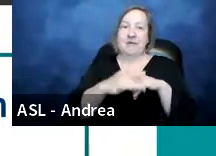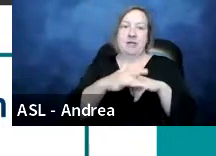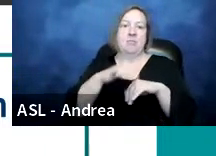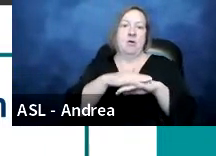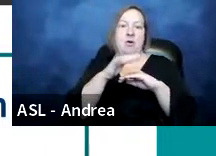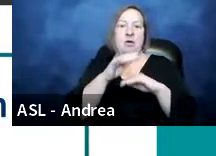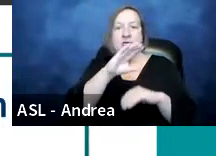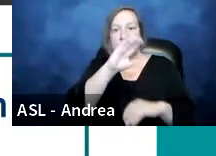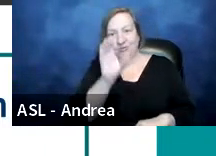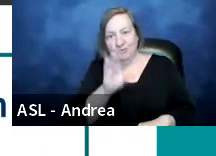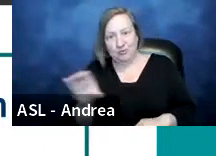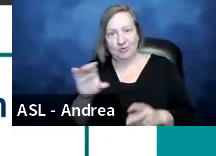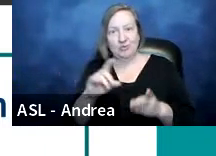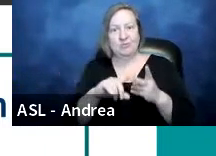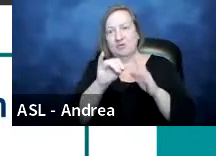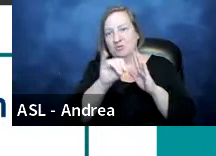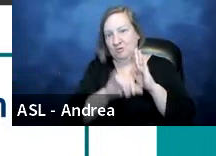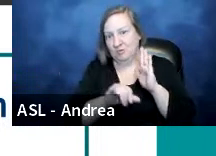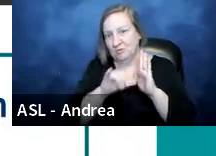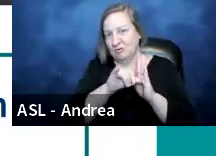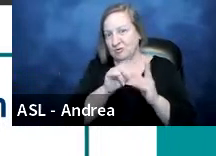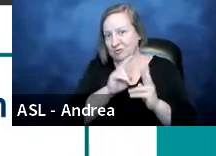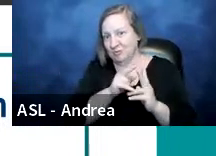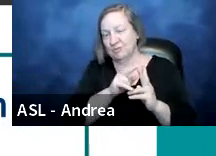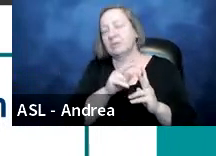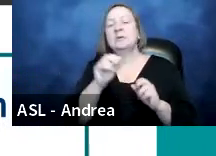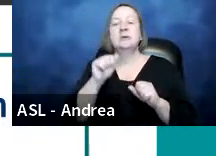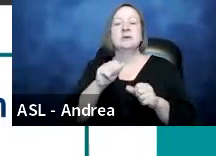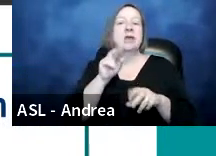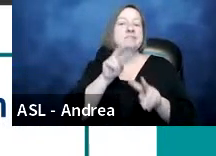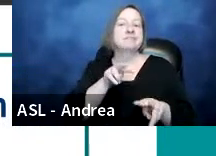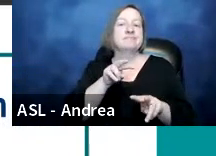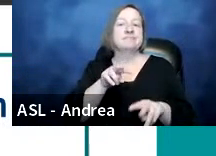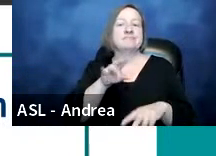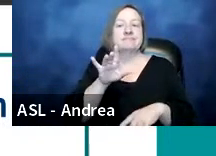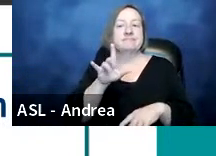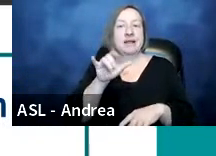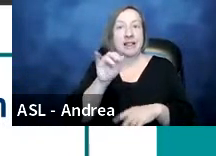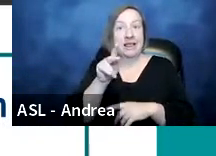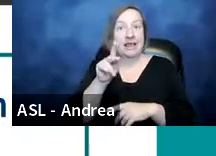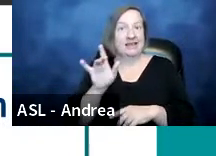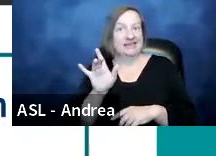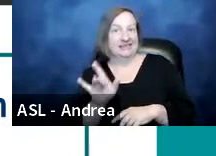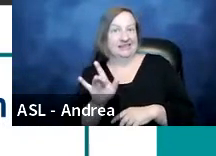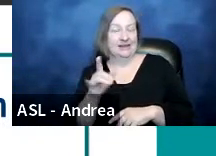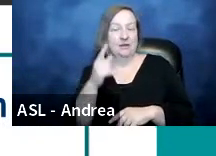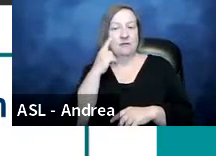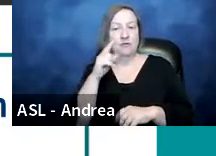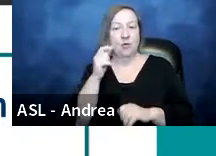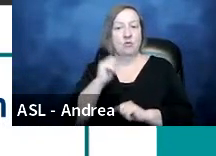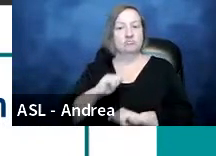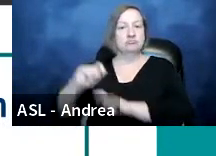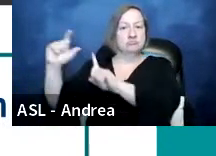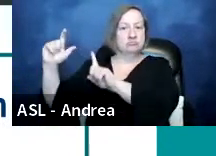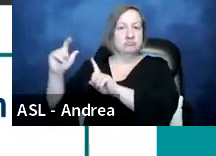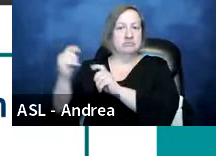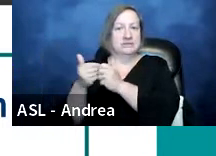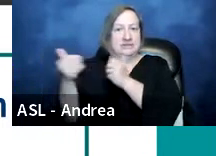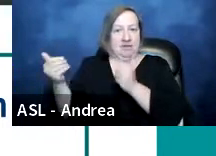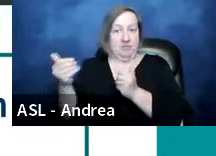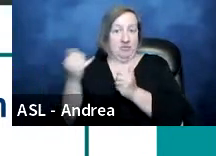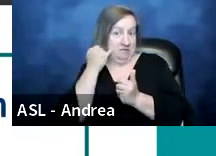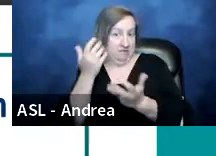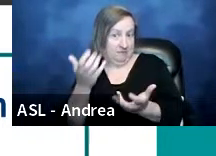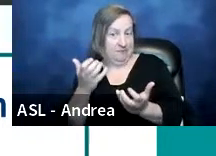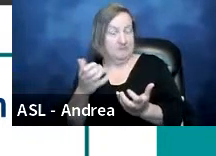YouTube. Users can follow this link to view both English and Spanish captions in a separate browser window. That's